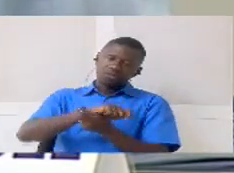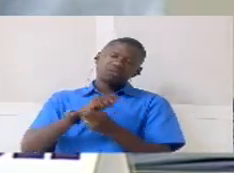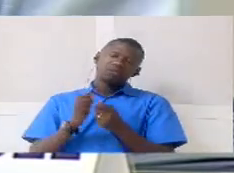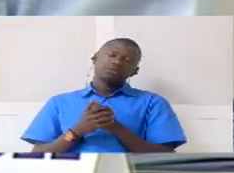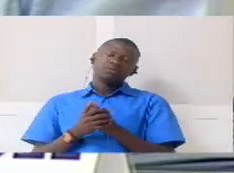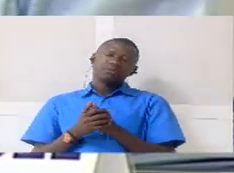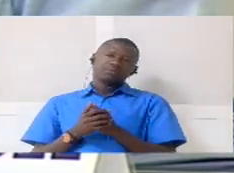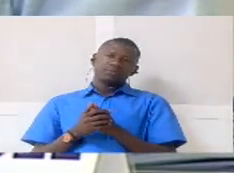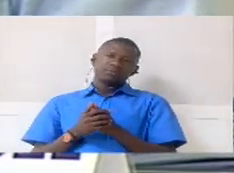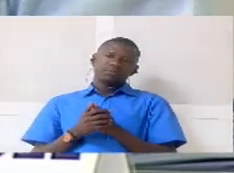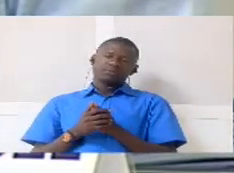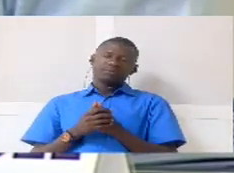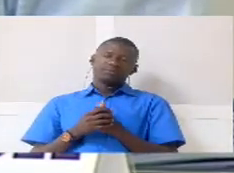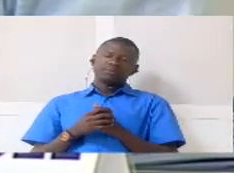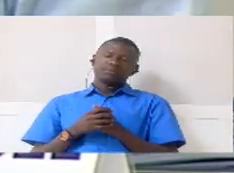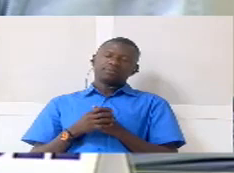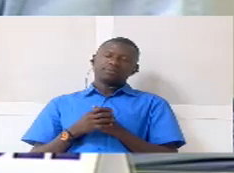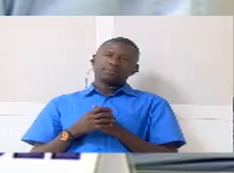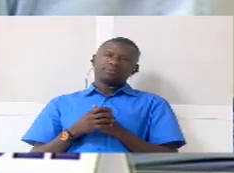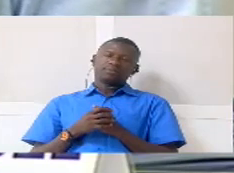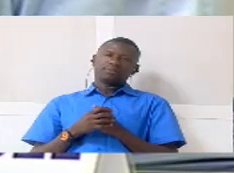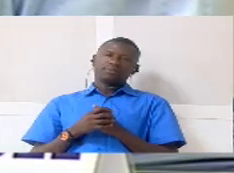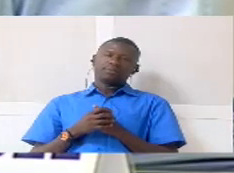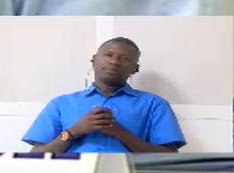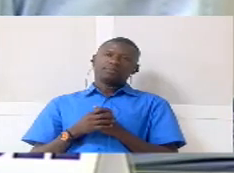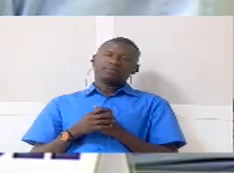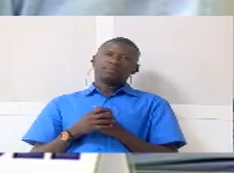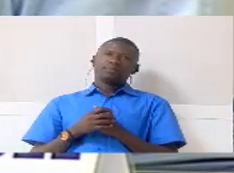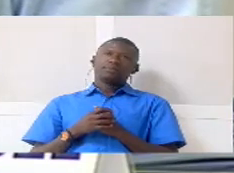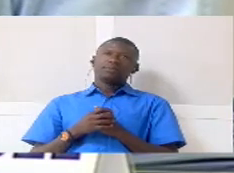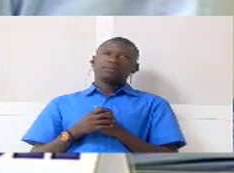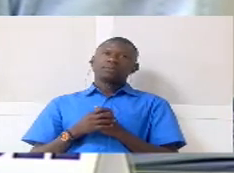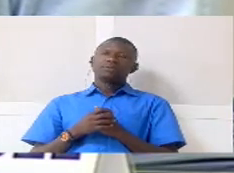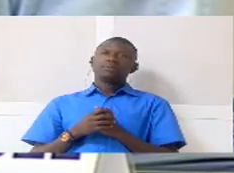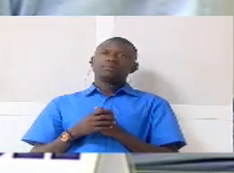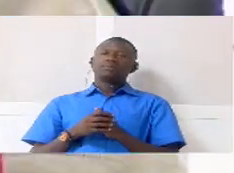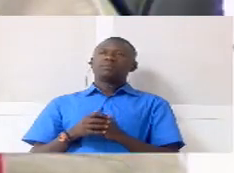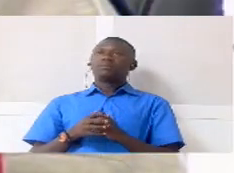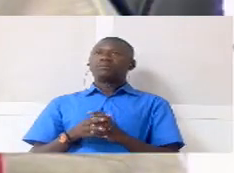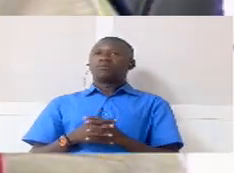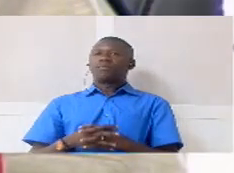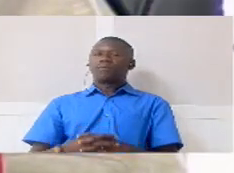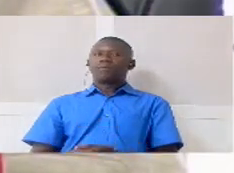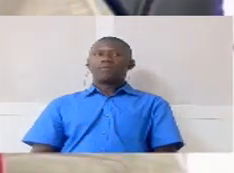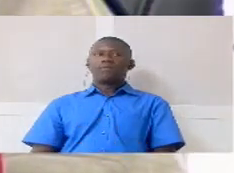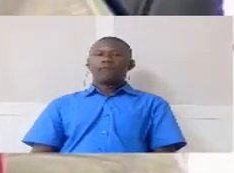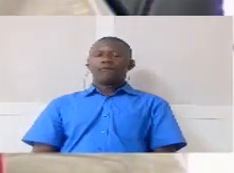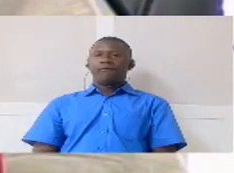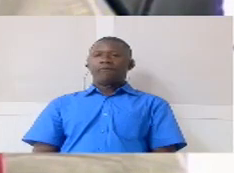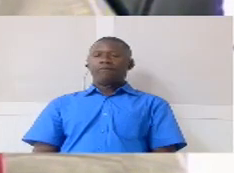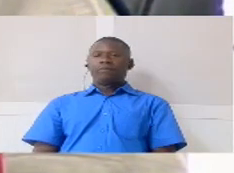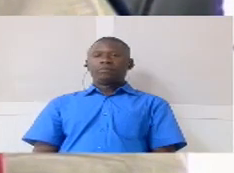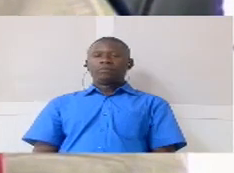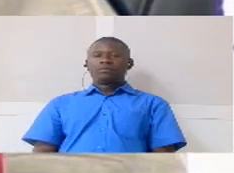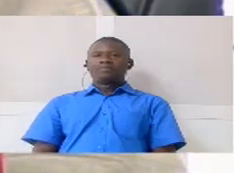Aman kenyintiko alinyanta batulale hanufo kasola lua ni ya jube puruka falin. Mkuolu nyanta kelale,